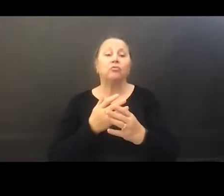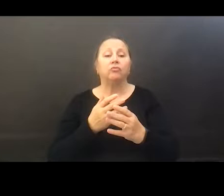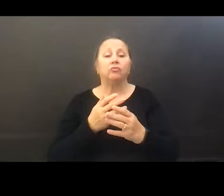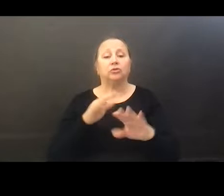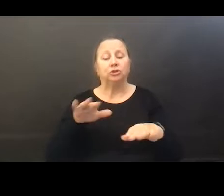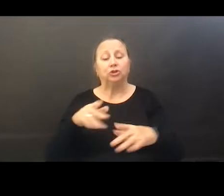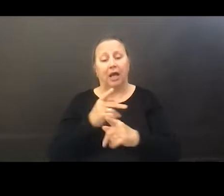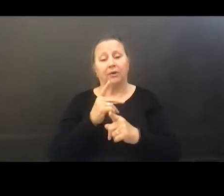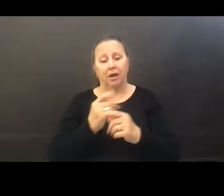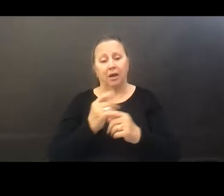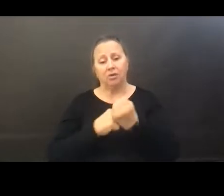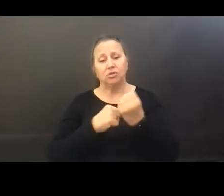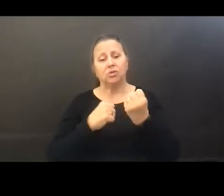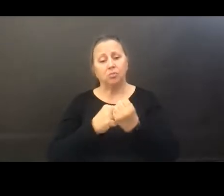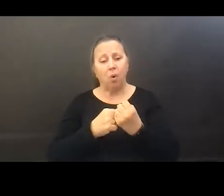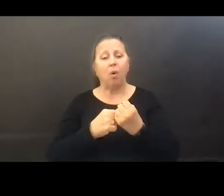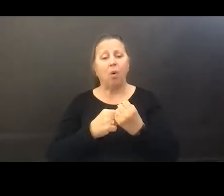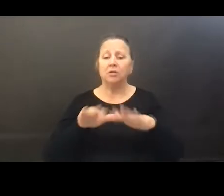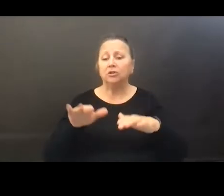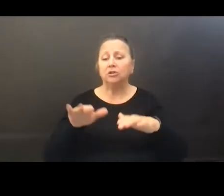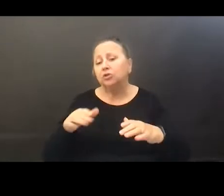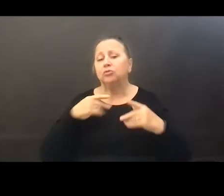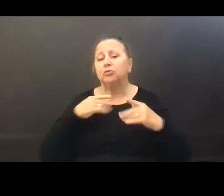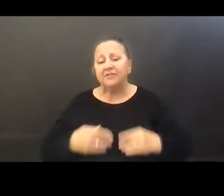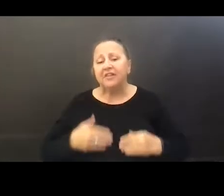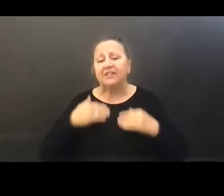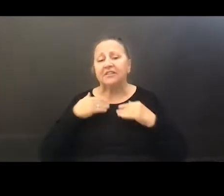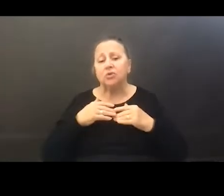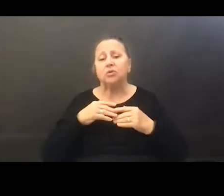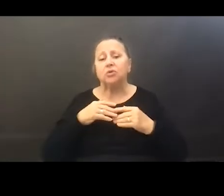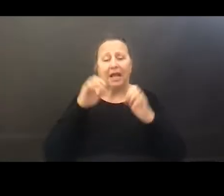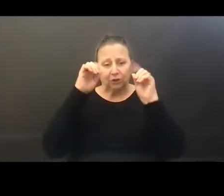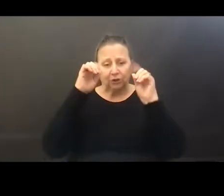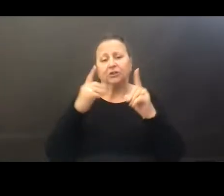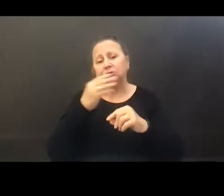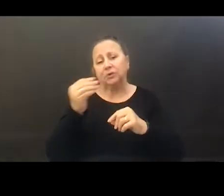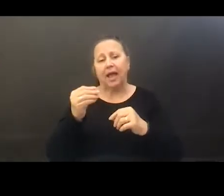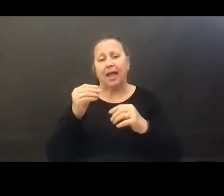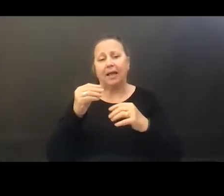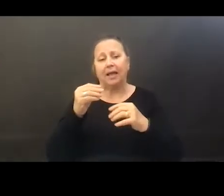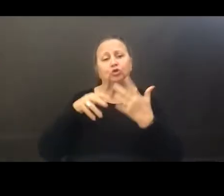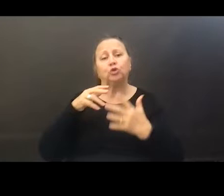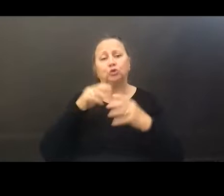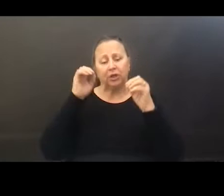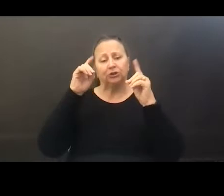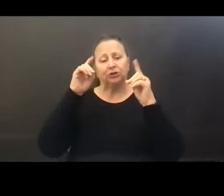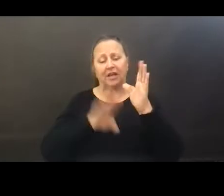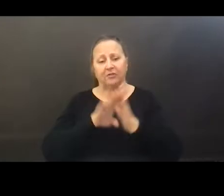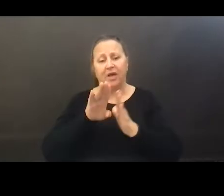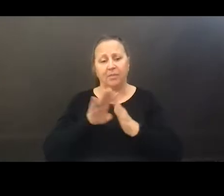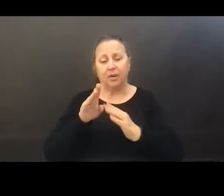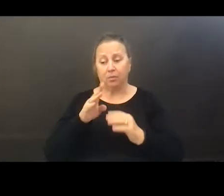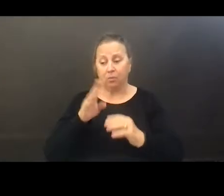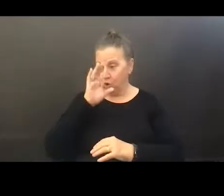support growth in our children's physical, educational, and social and emotional development. When looking for